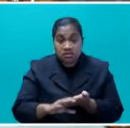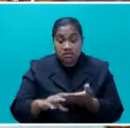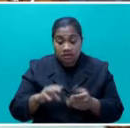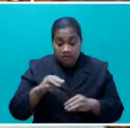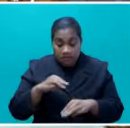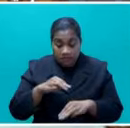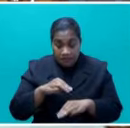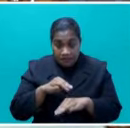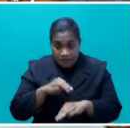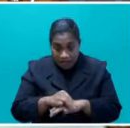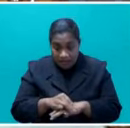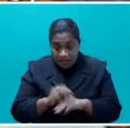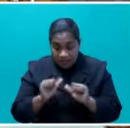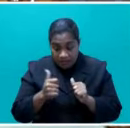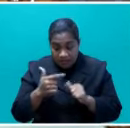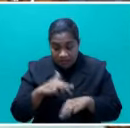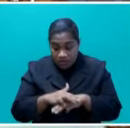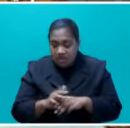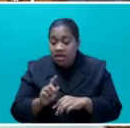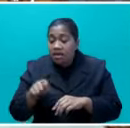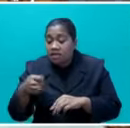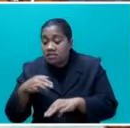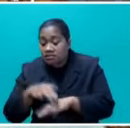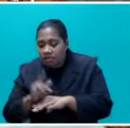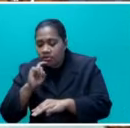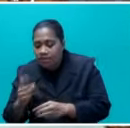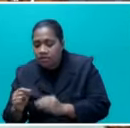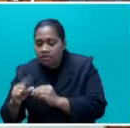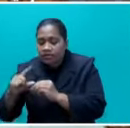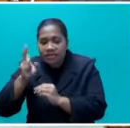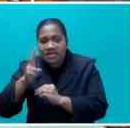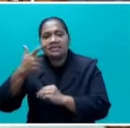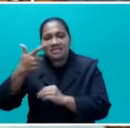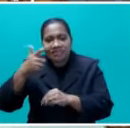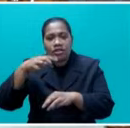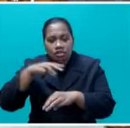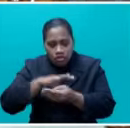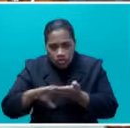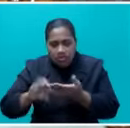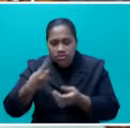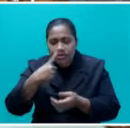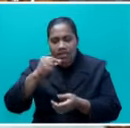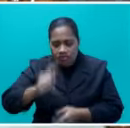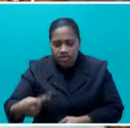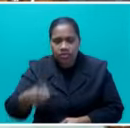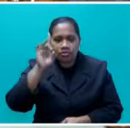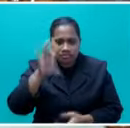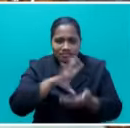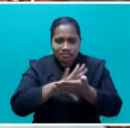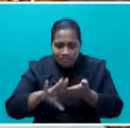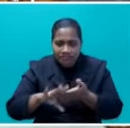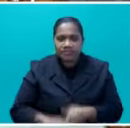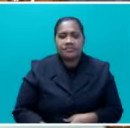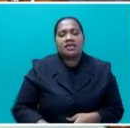month. Mr. Speaker, sir, again, she referred to the World Bank $3.5 million. Again, she failed to